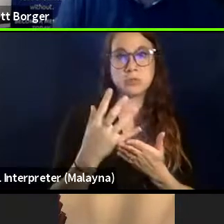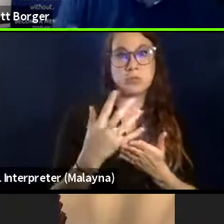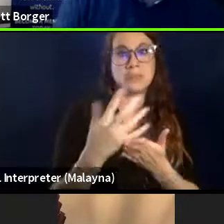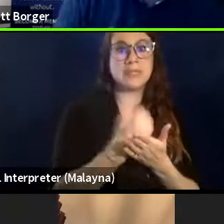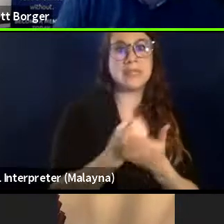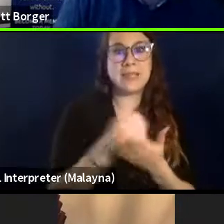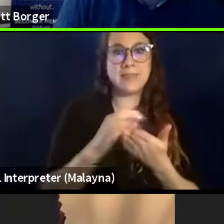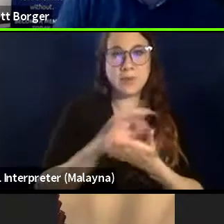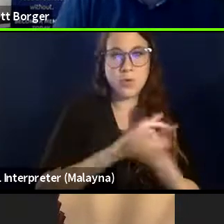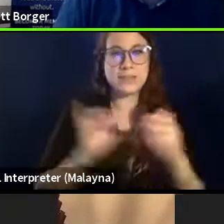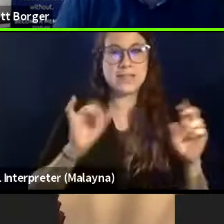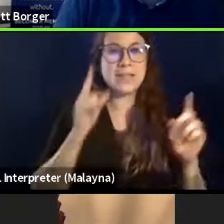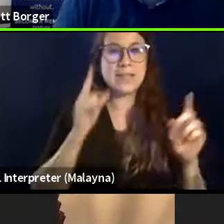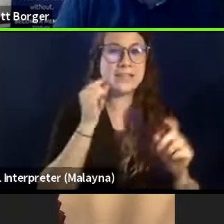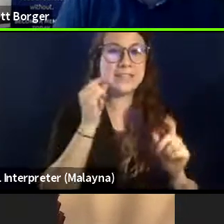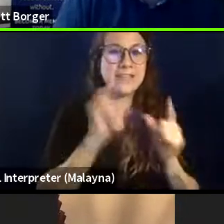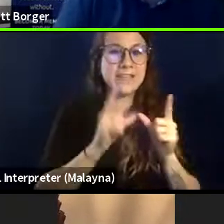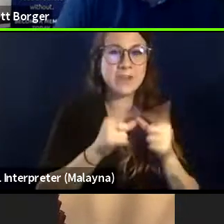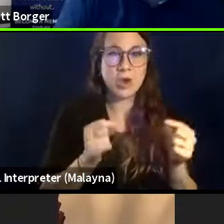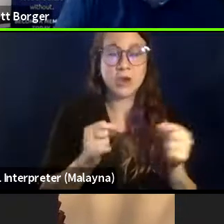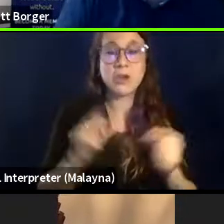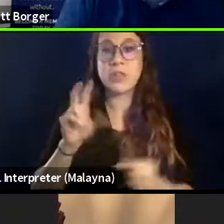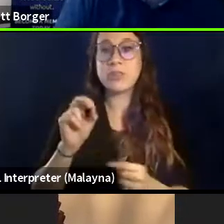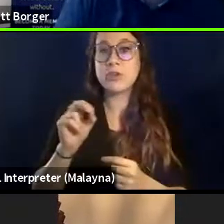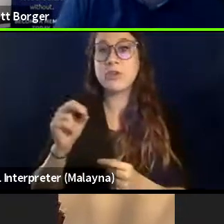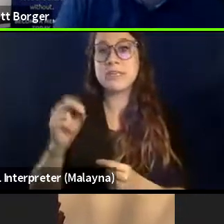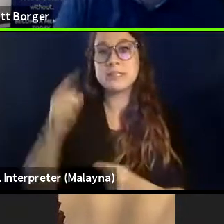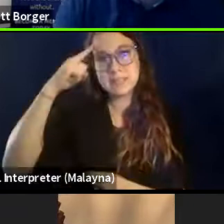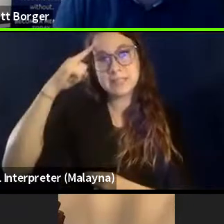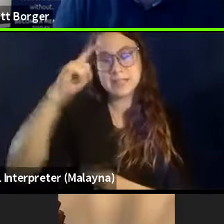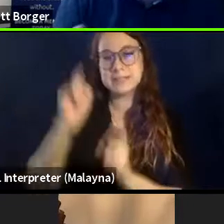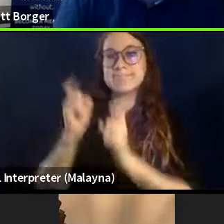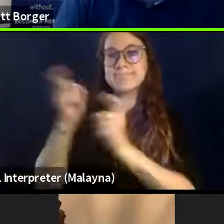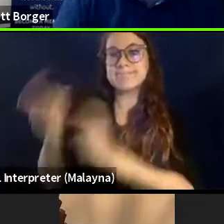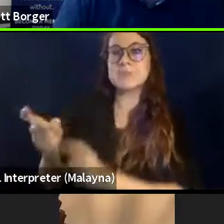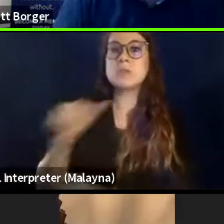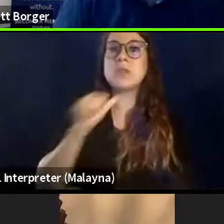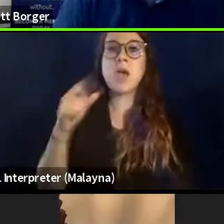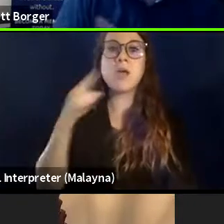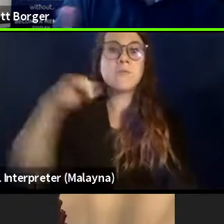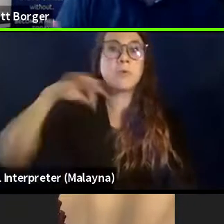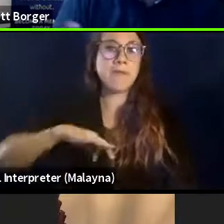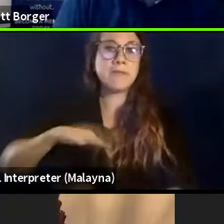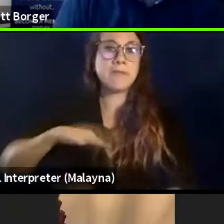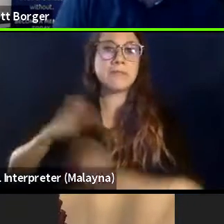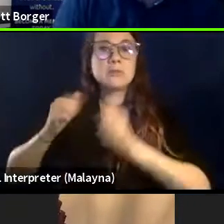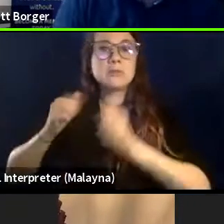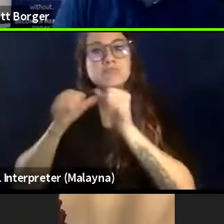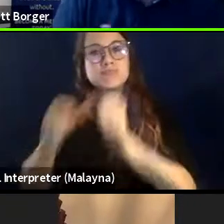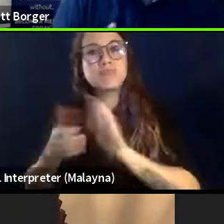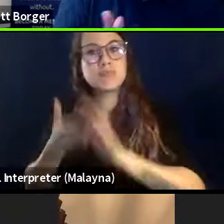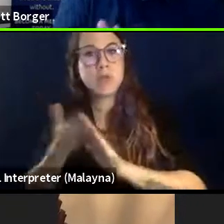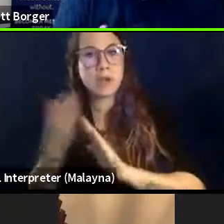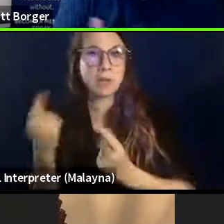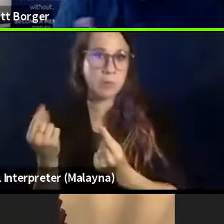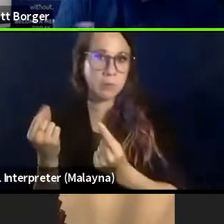gift certificate. 30 cents goes to the nonprofit to kind of run what we're doing. And so of that